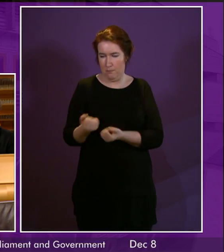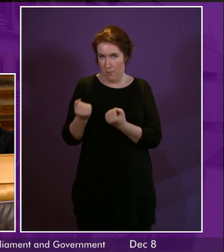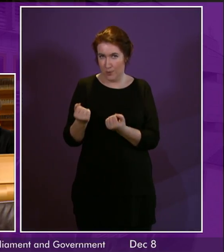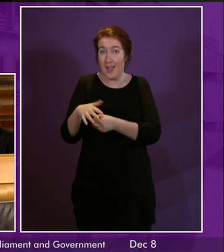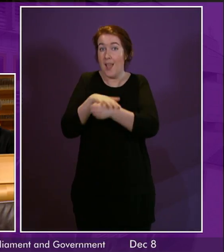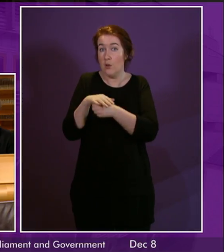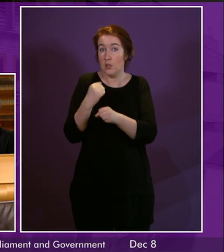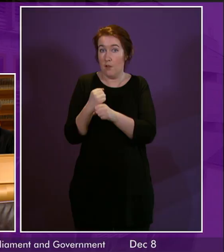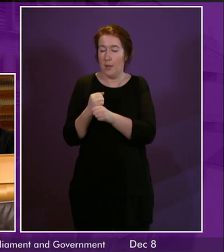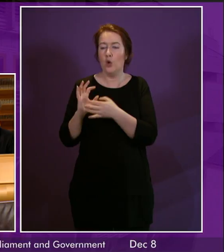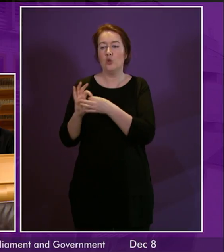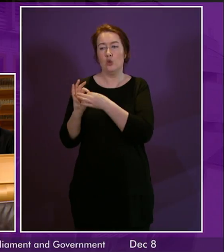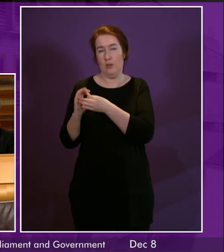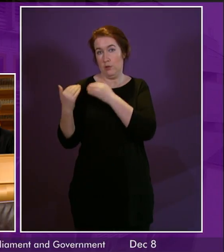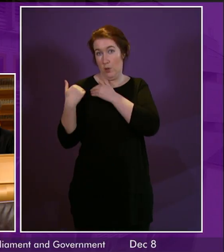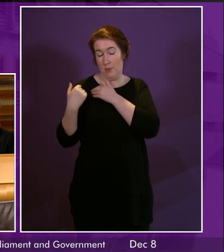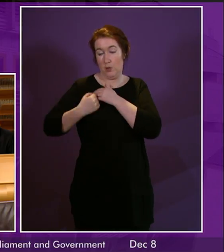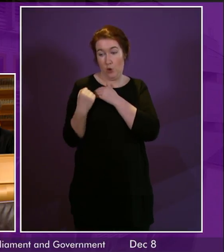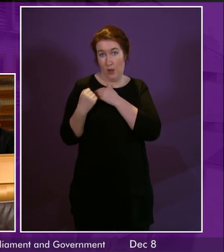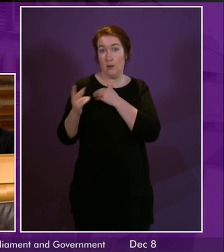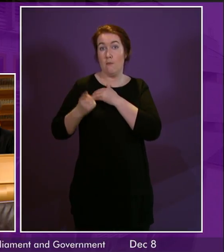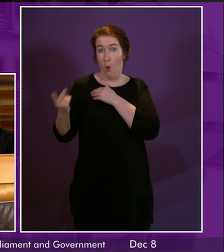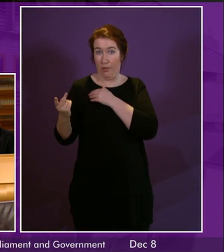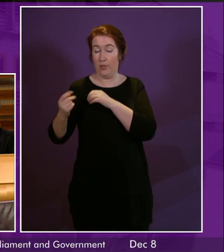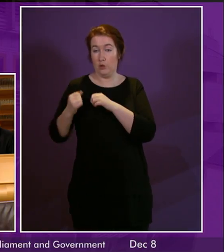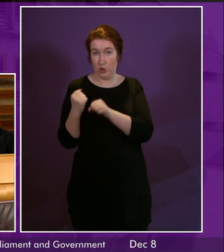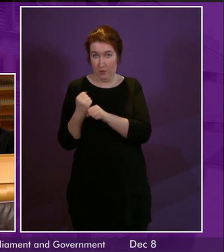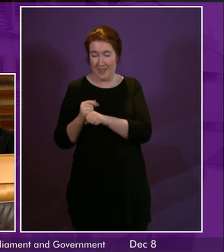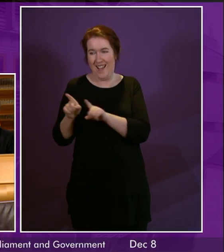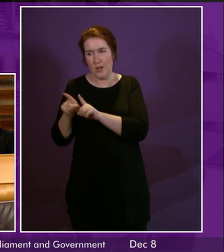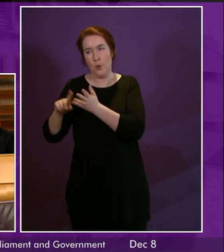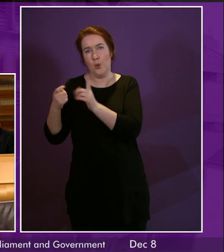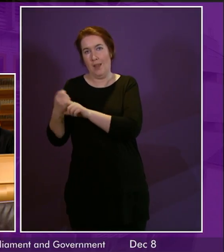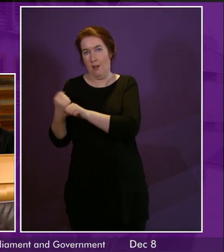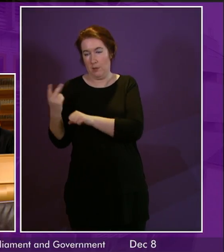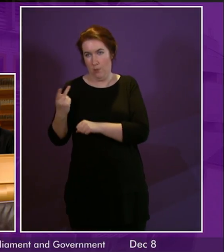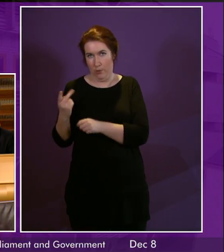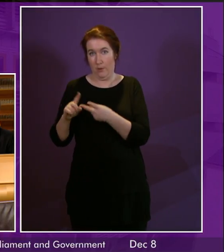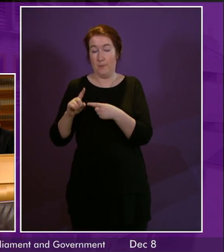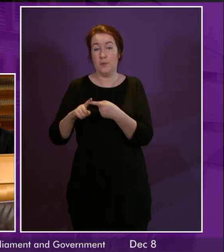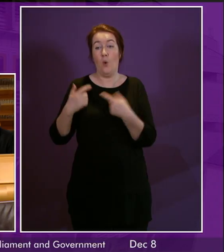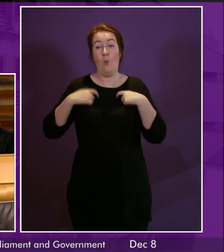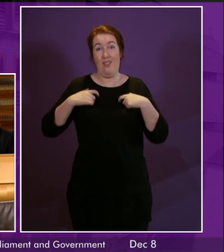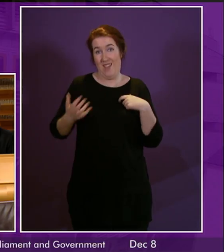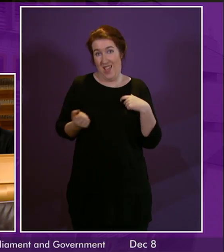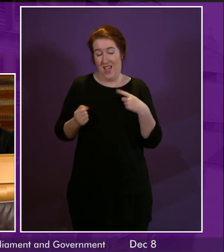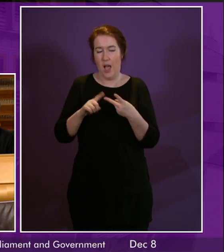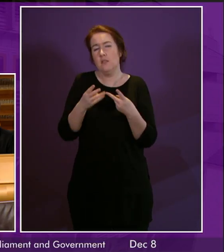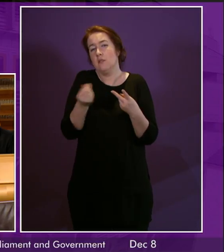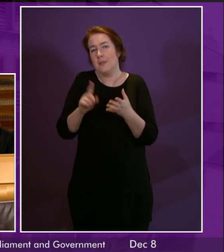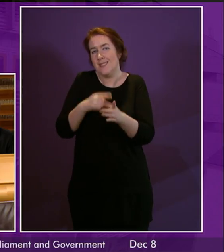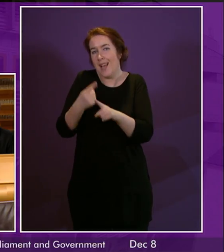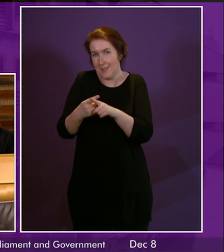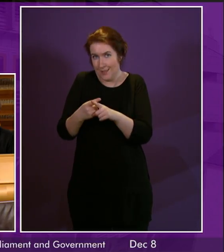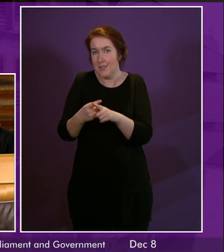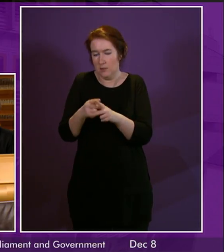are the joint responsibility in Scotland of both the UK and the Scottish governments. Welfare and some elements of taxation